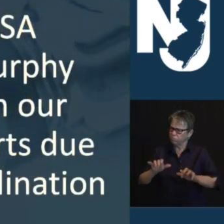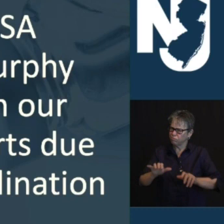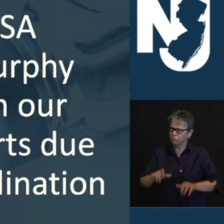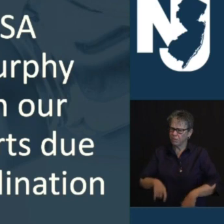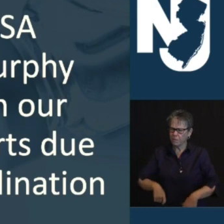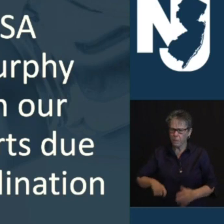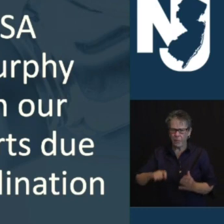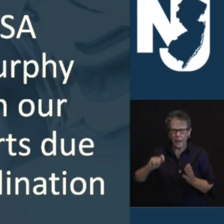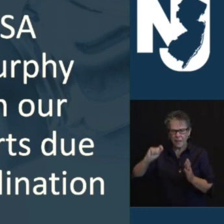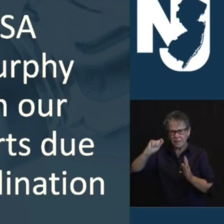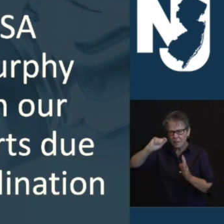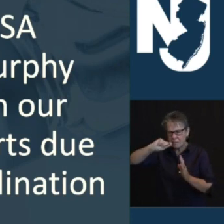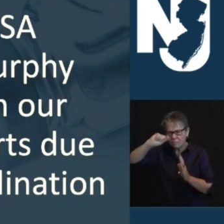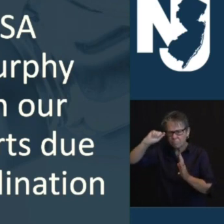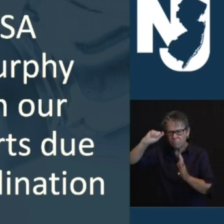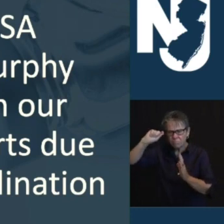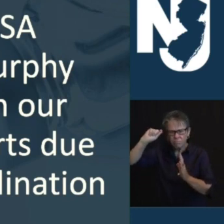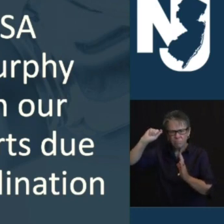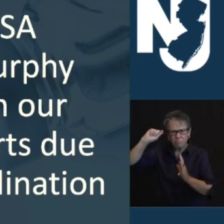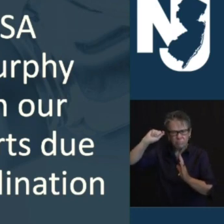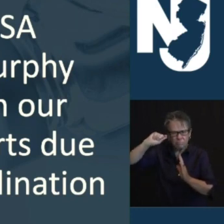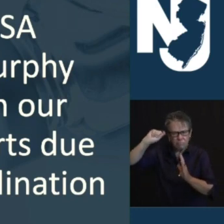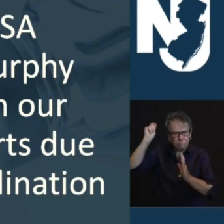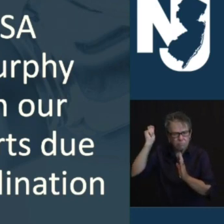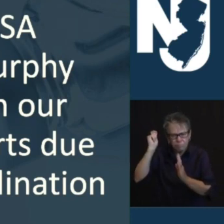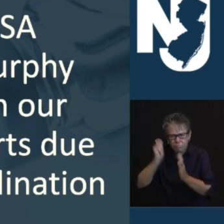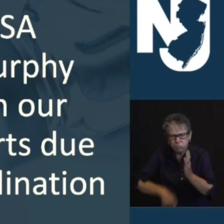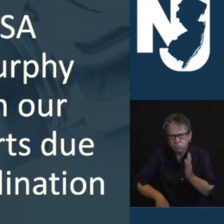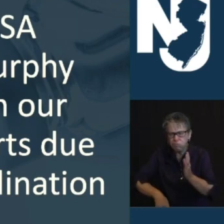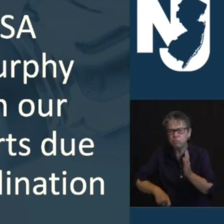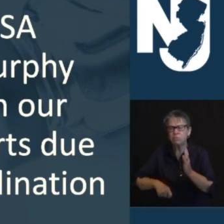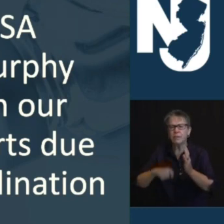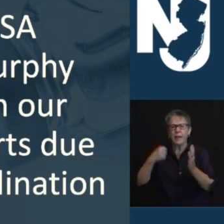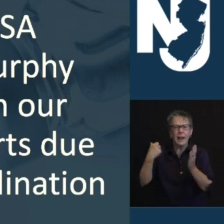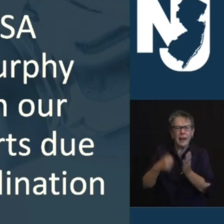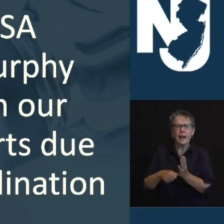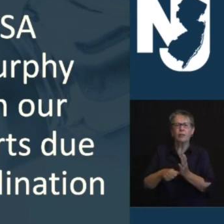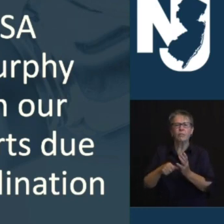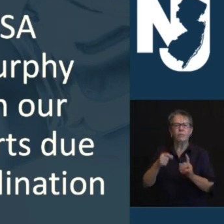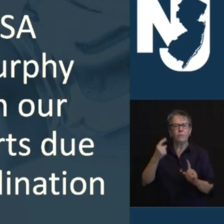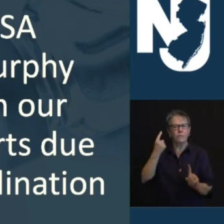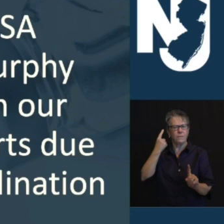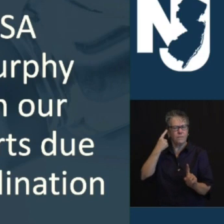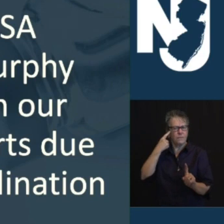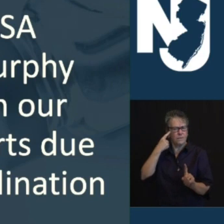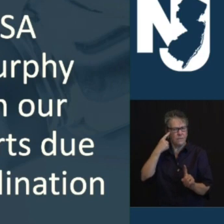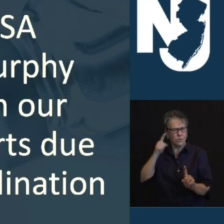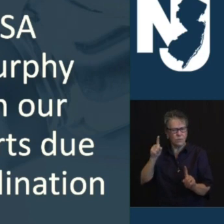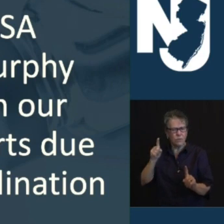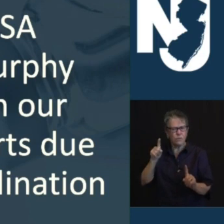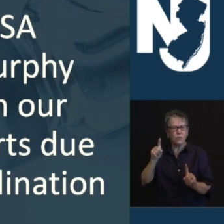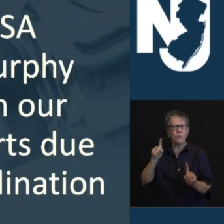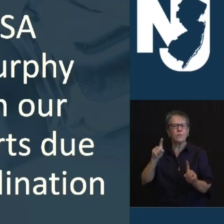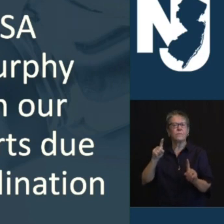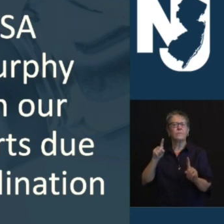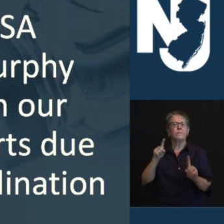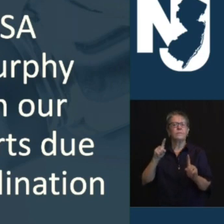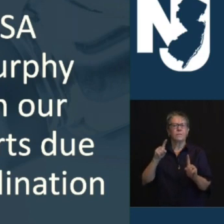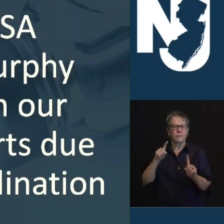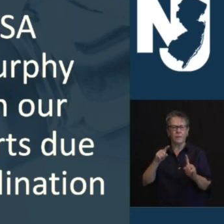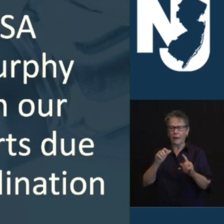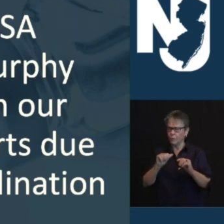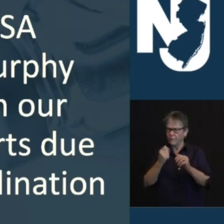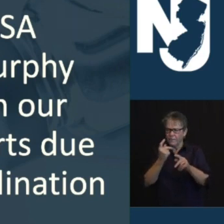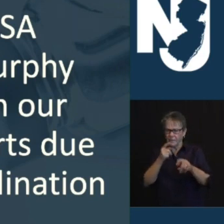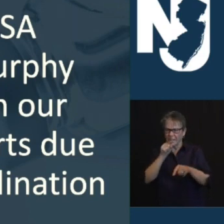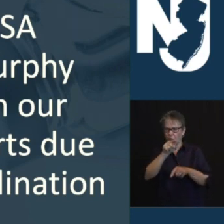that need it most in an effort to bring these numbers down and to prepare to execute our vaccine distribution plan. We're now